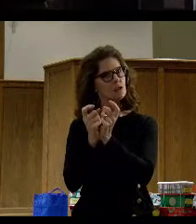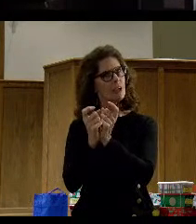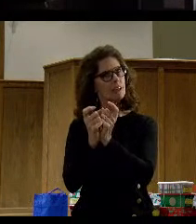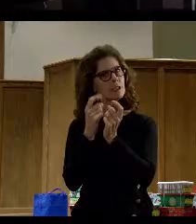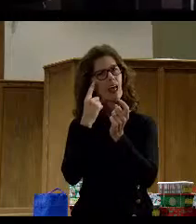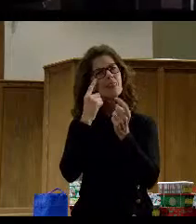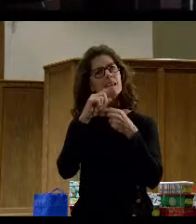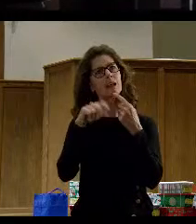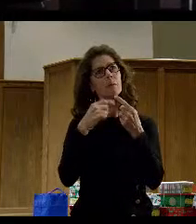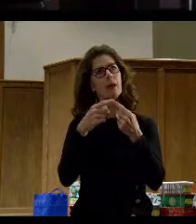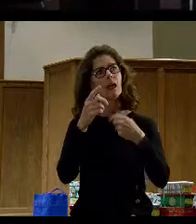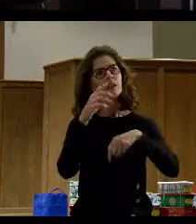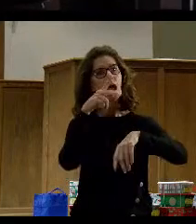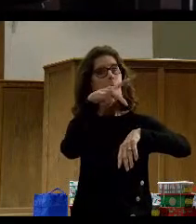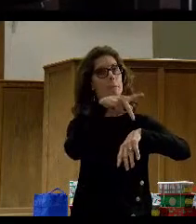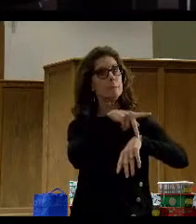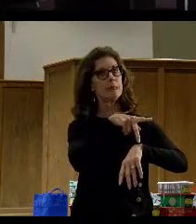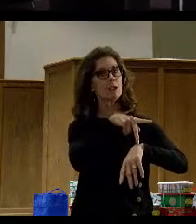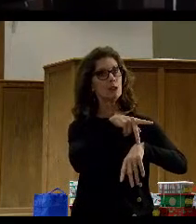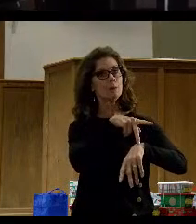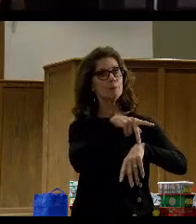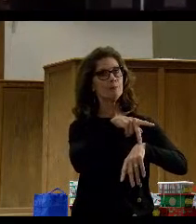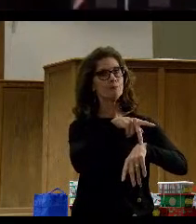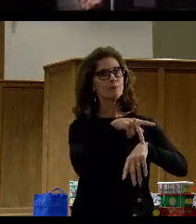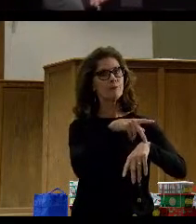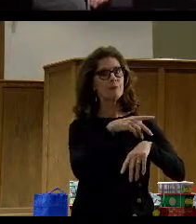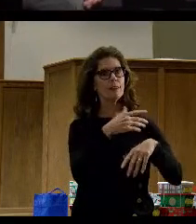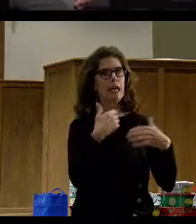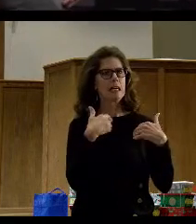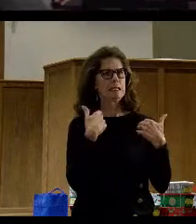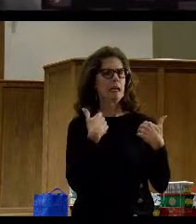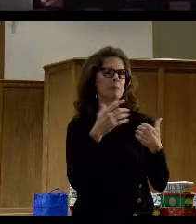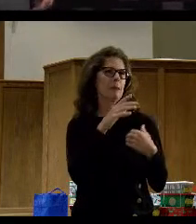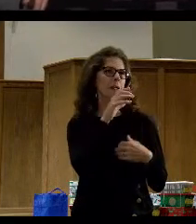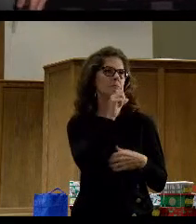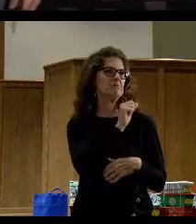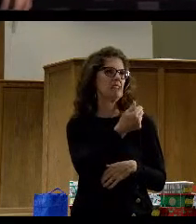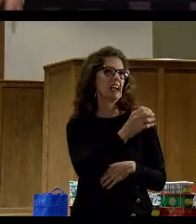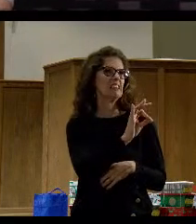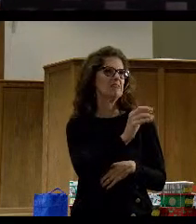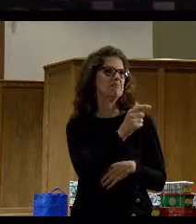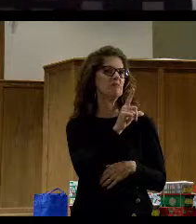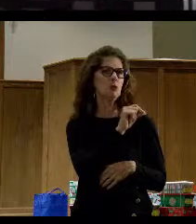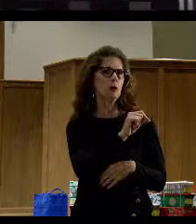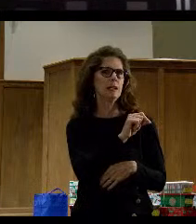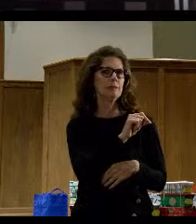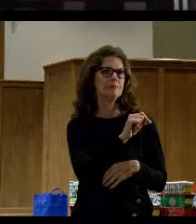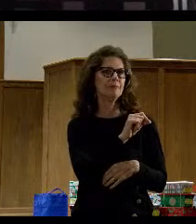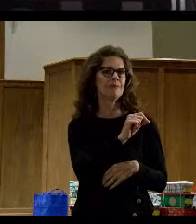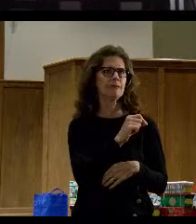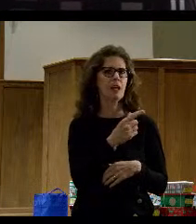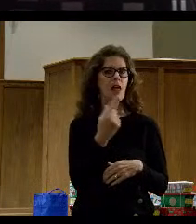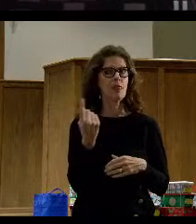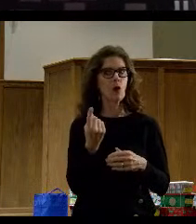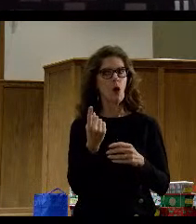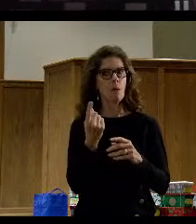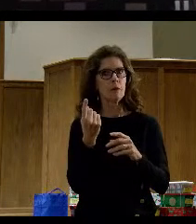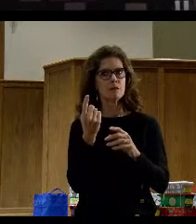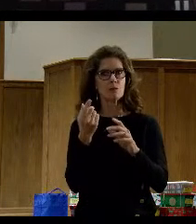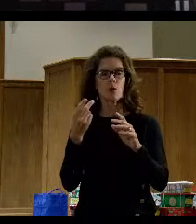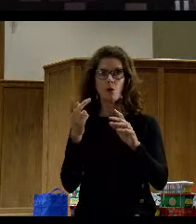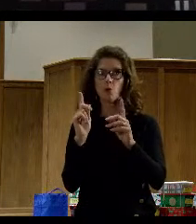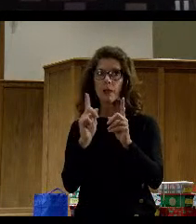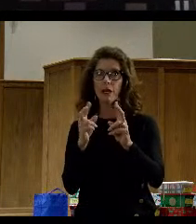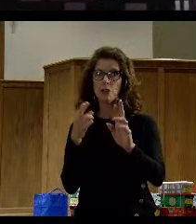Peter. So early in his life, Peter's probably 19, 20 years old. Jesus is about to get crucified. You know the story from the Bible, but